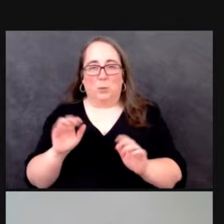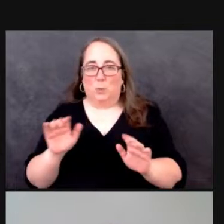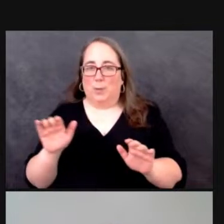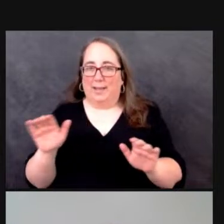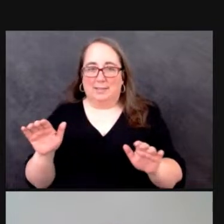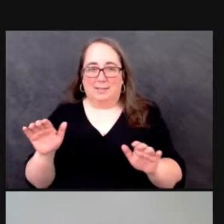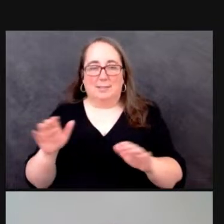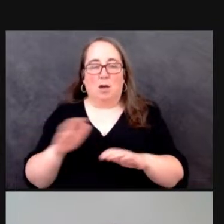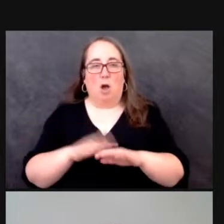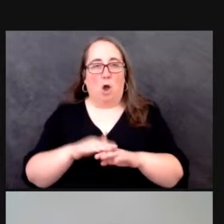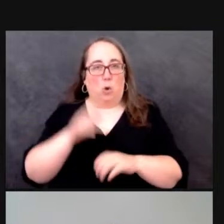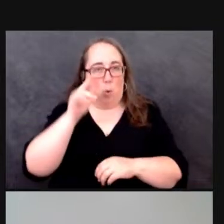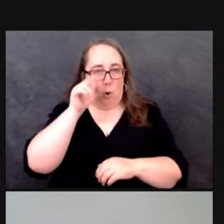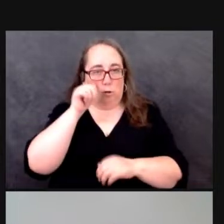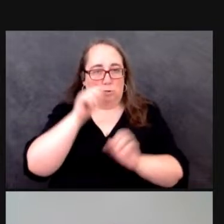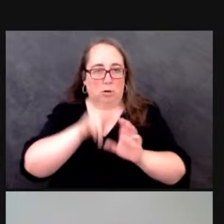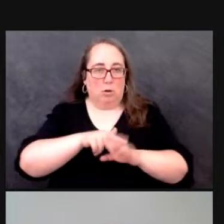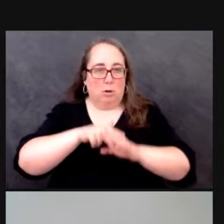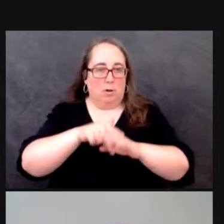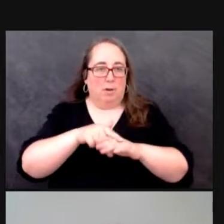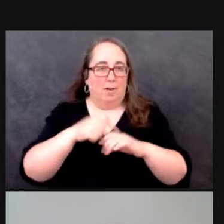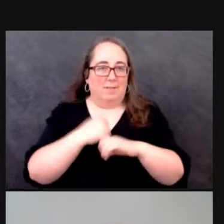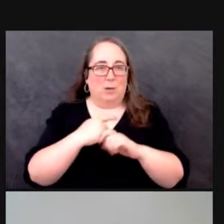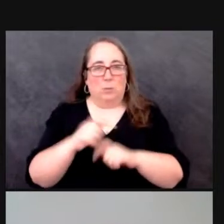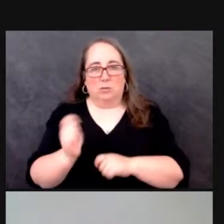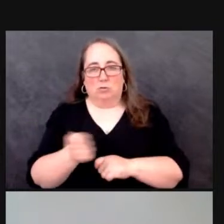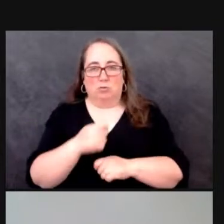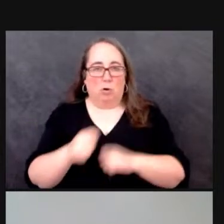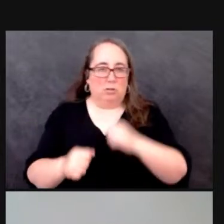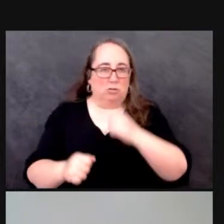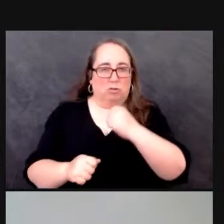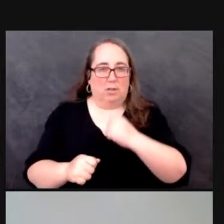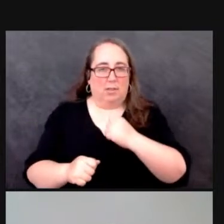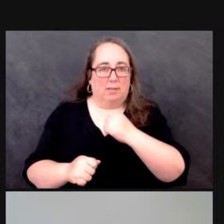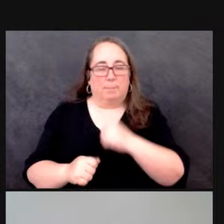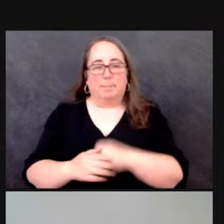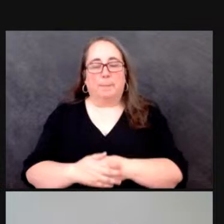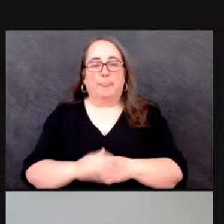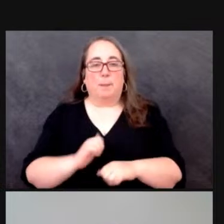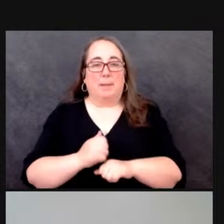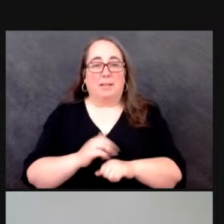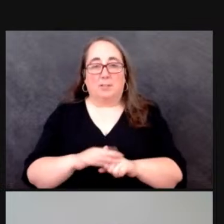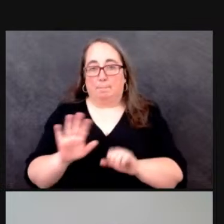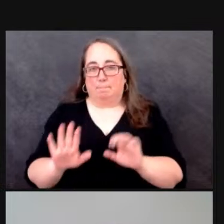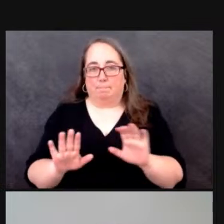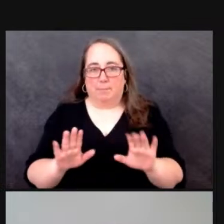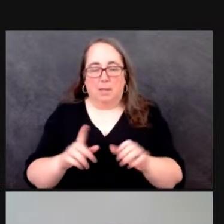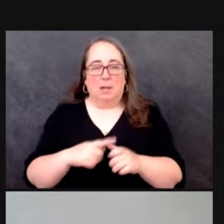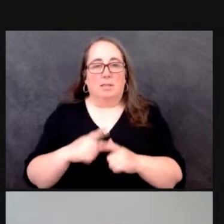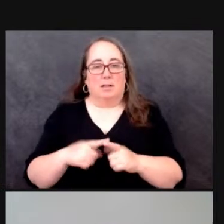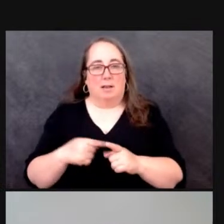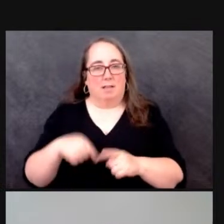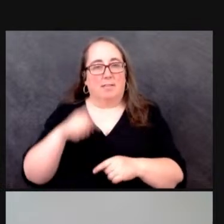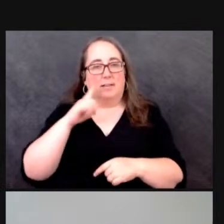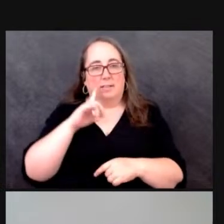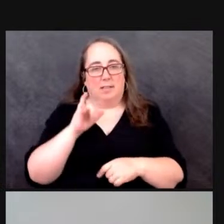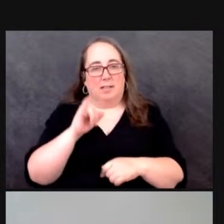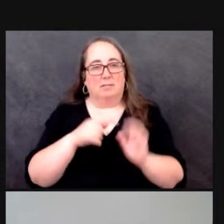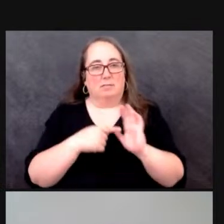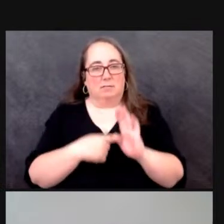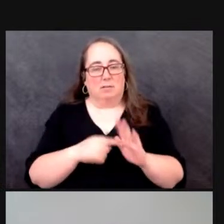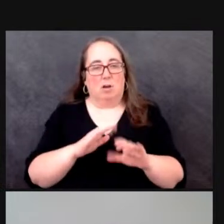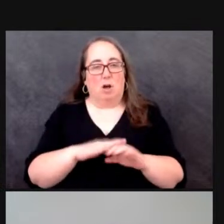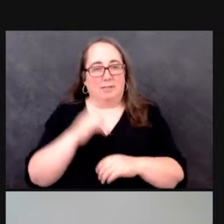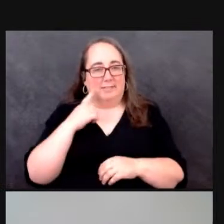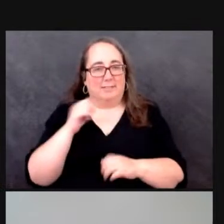on horseback, fighting with a sword and shield. Based upon these descriptions, I began to think that the depiction on the Silver Service